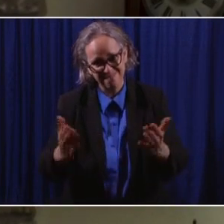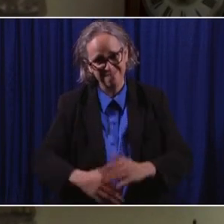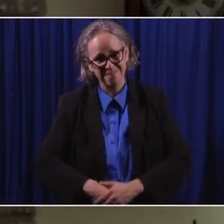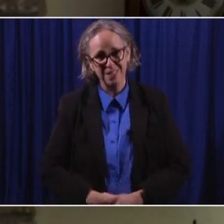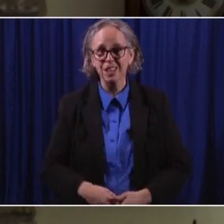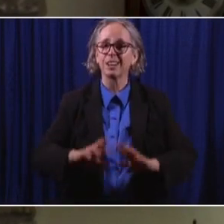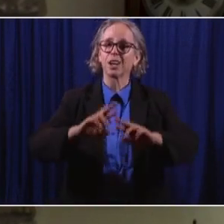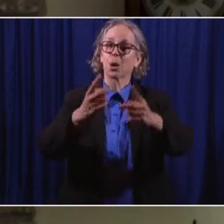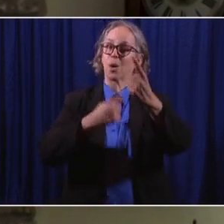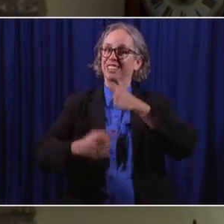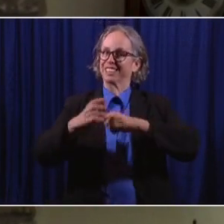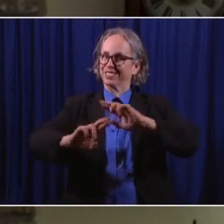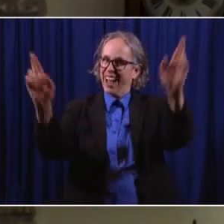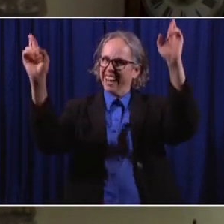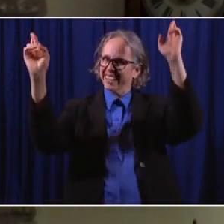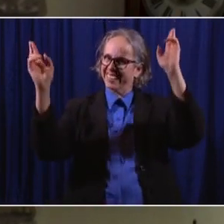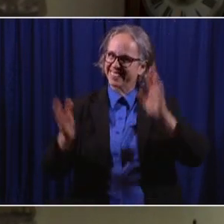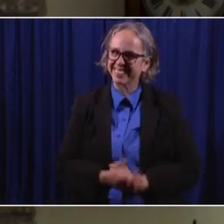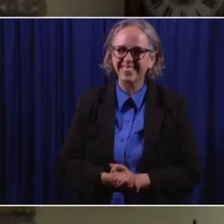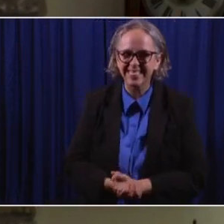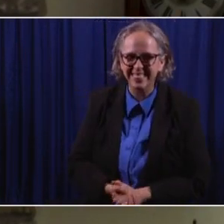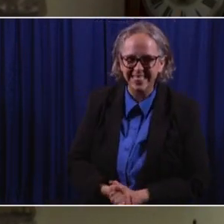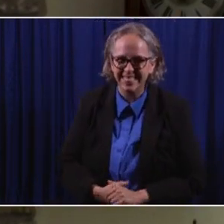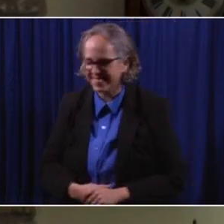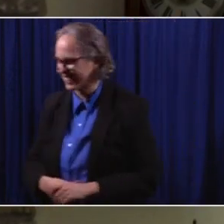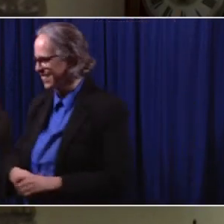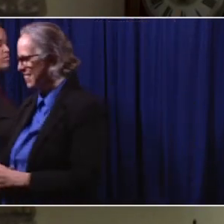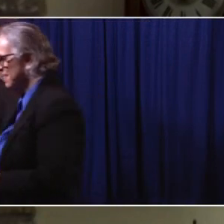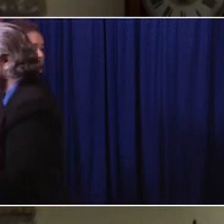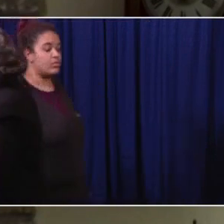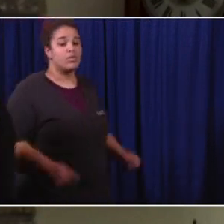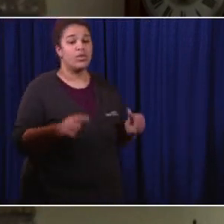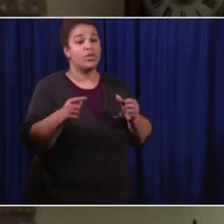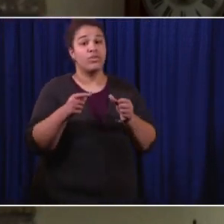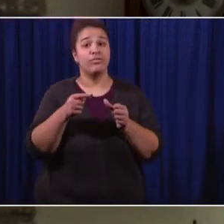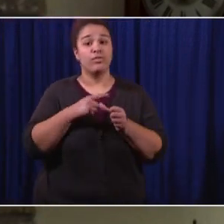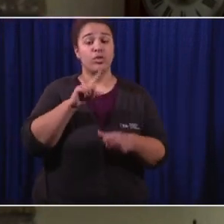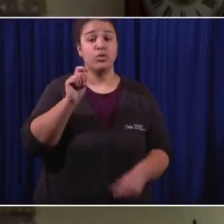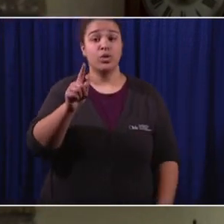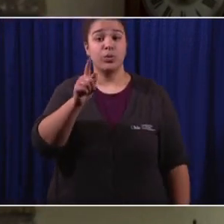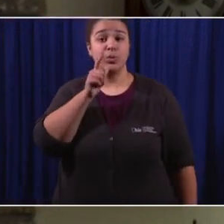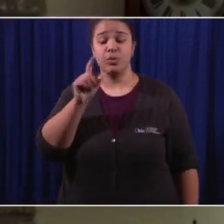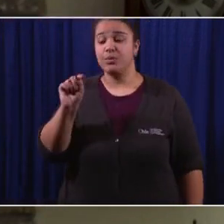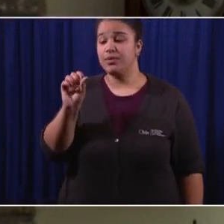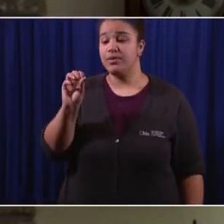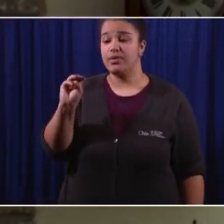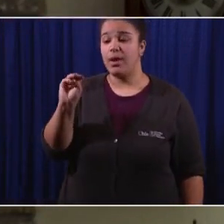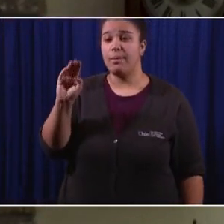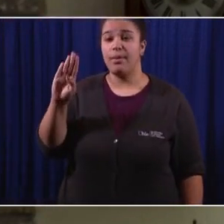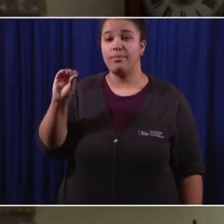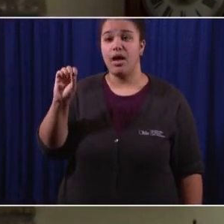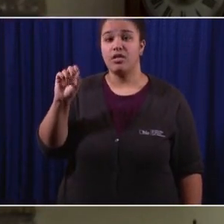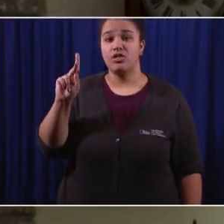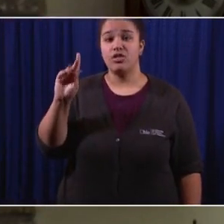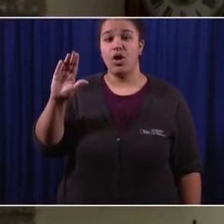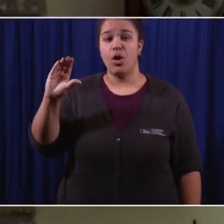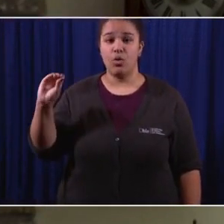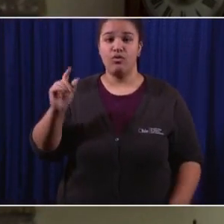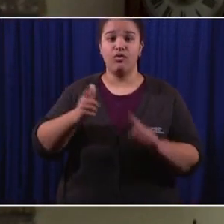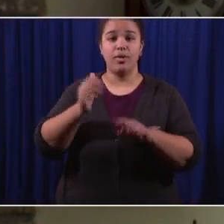questions. First question today is from Tom Bosco at WSYX in Columbus. Hey,